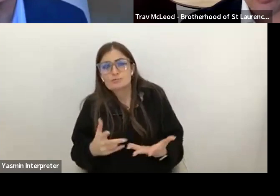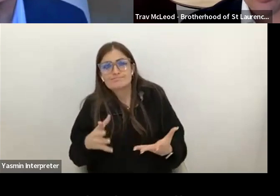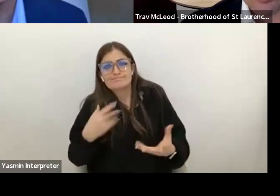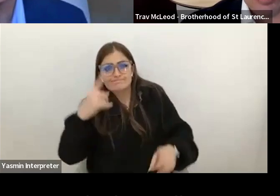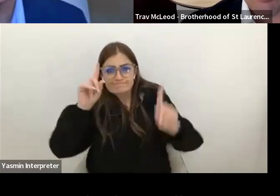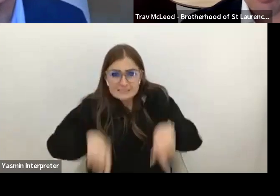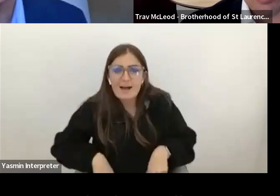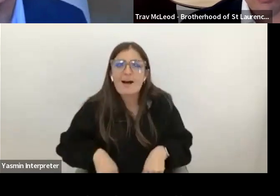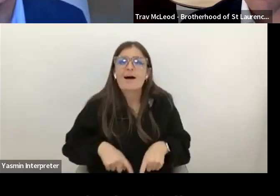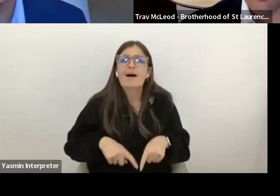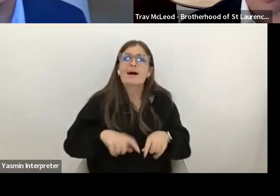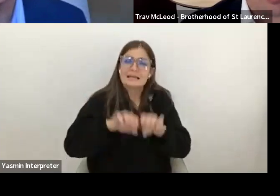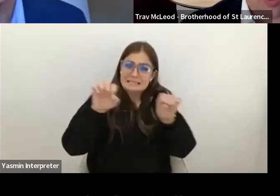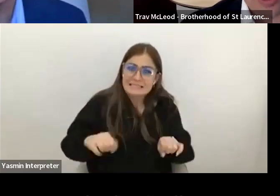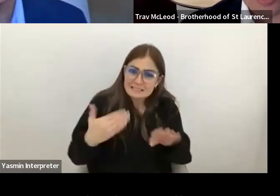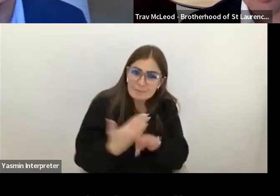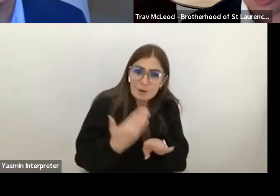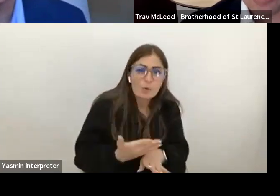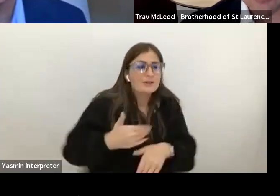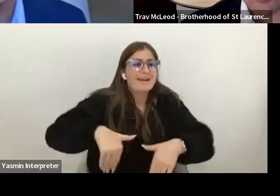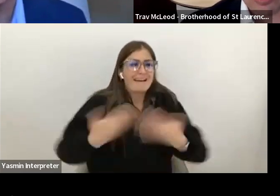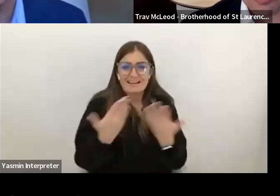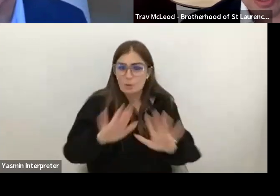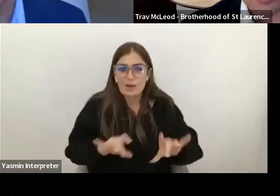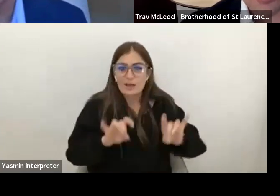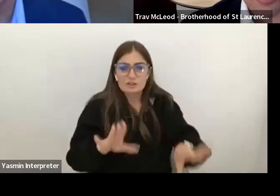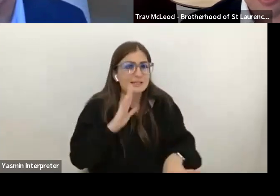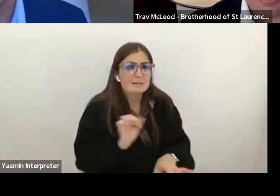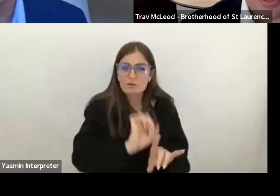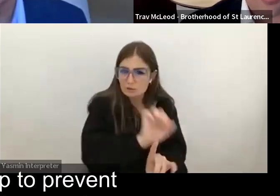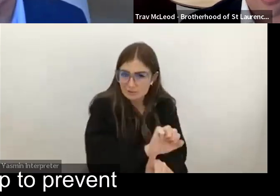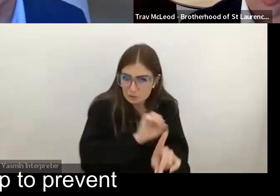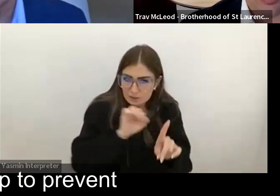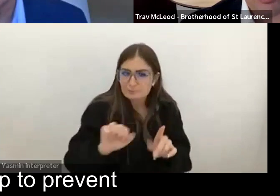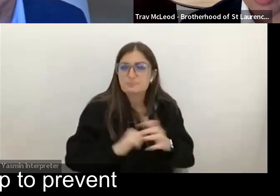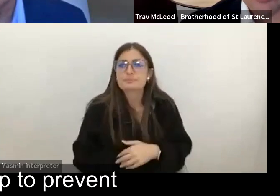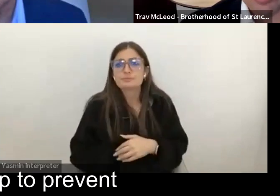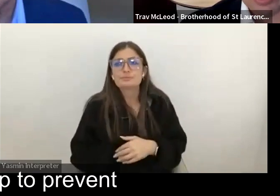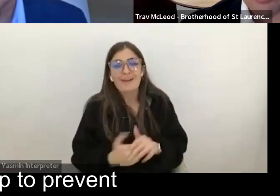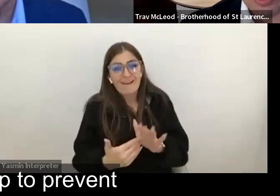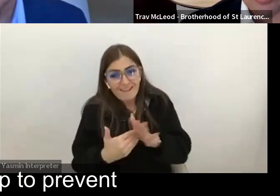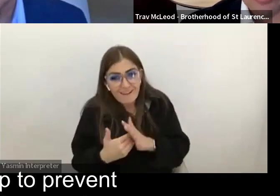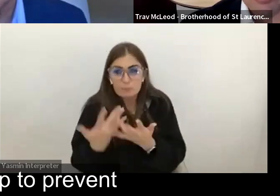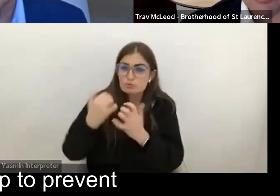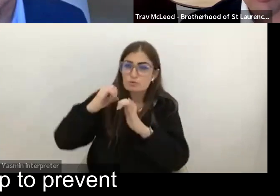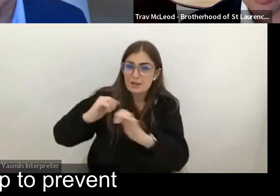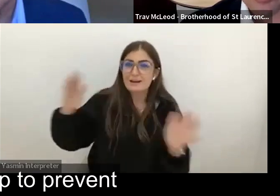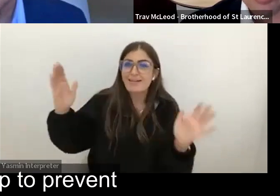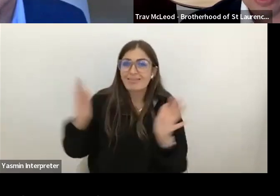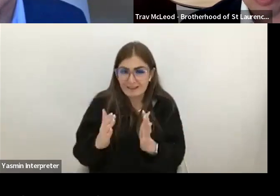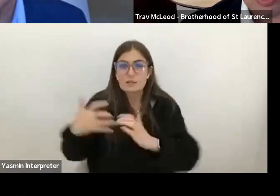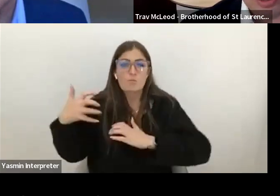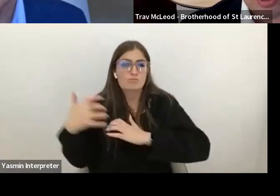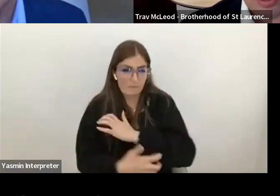that works wherever you are in Australia, regardless of circumstance, and can help to prevent and alleviate